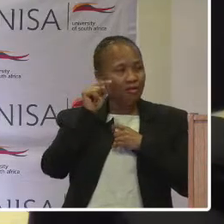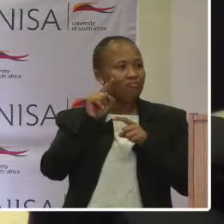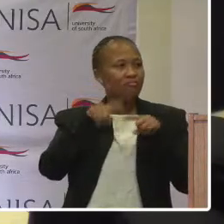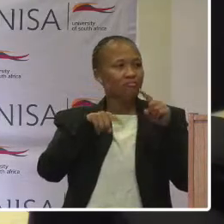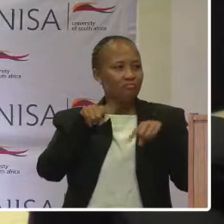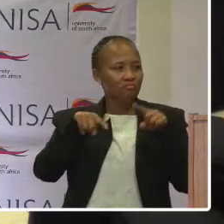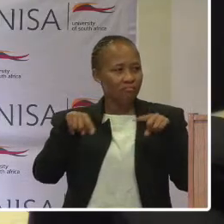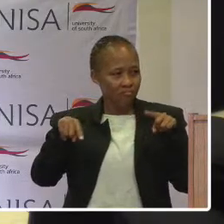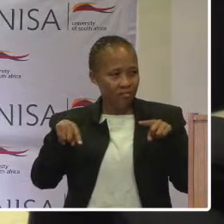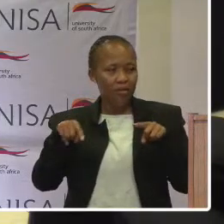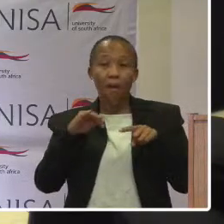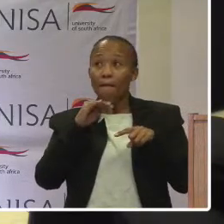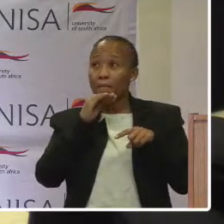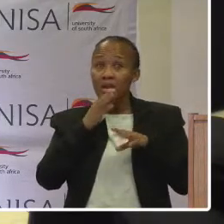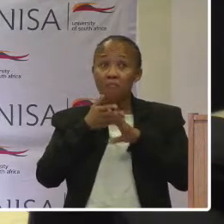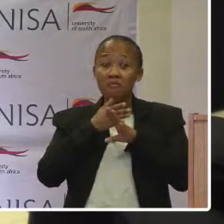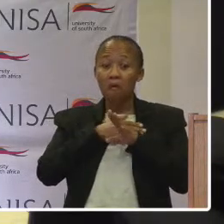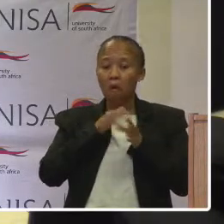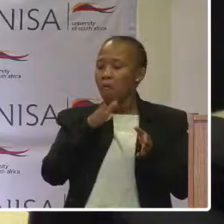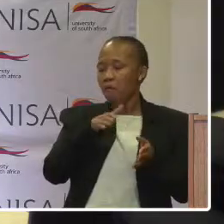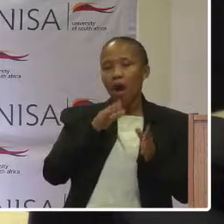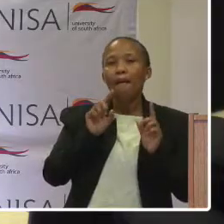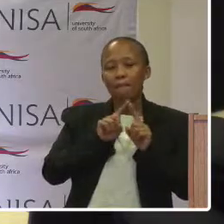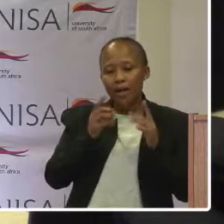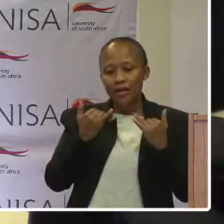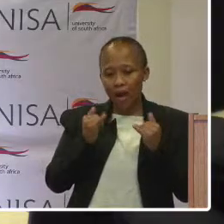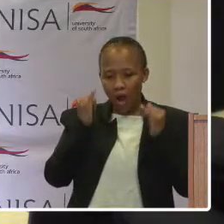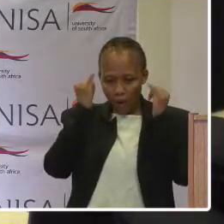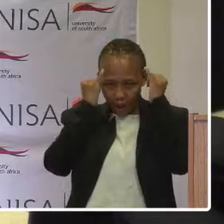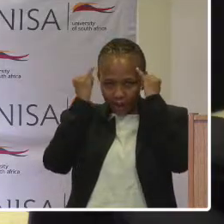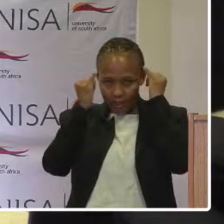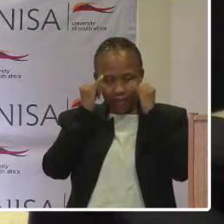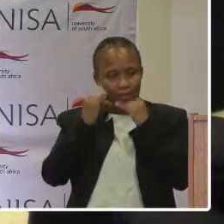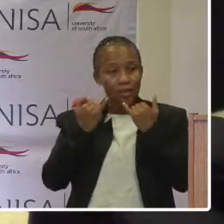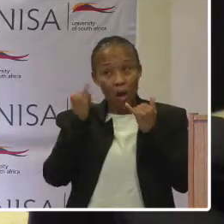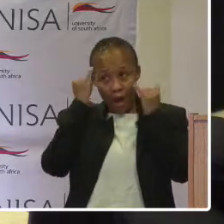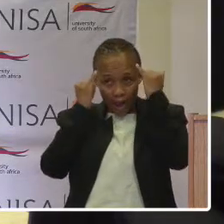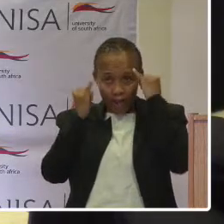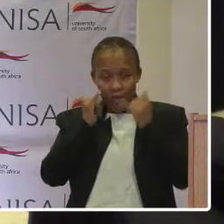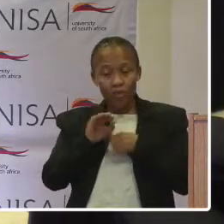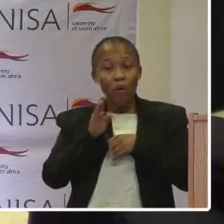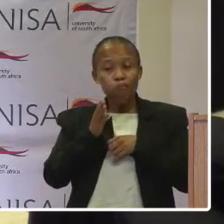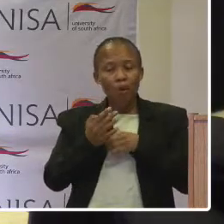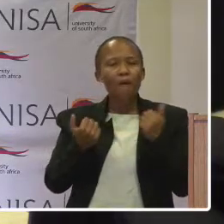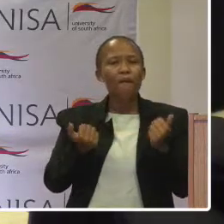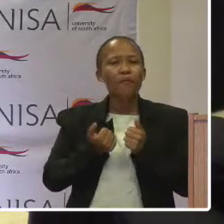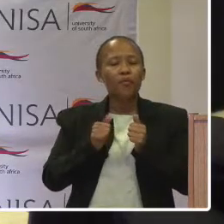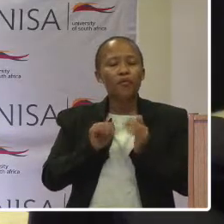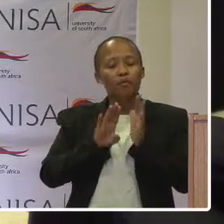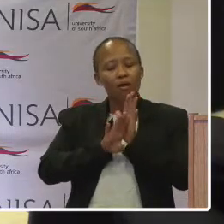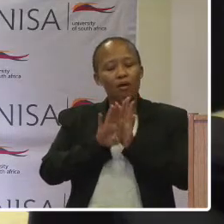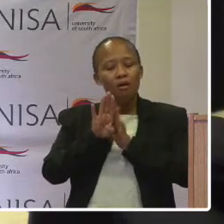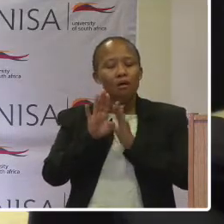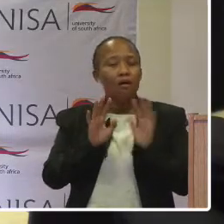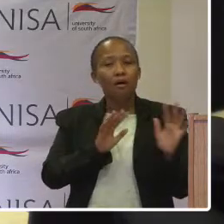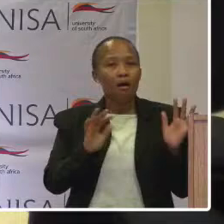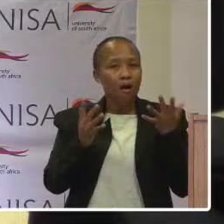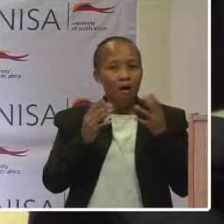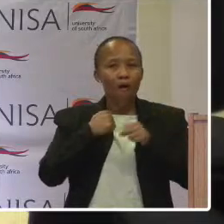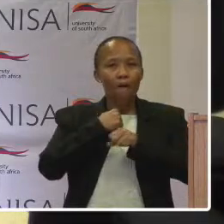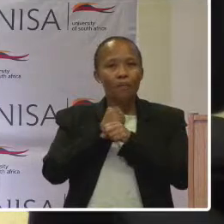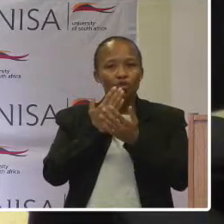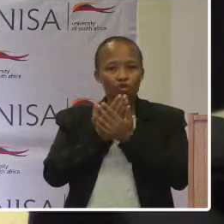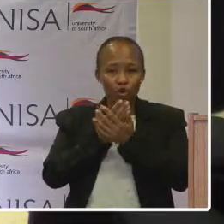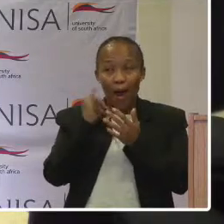not been existing, but a way of improving ideas that have already been around, making it better,